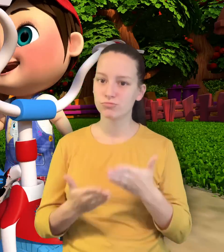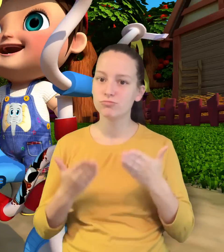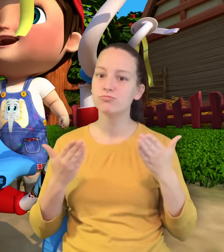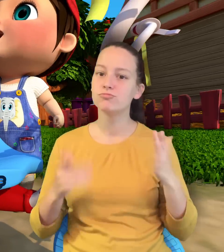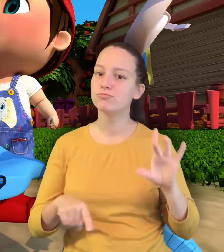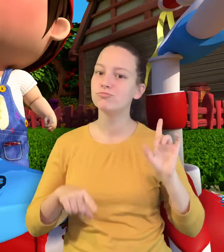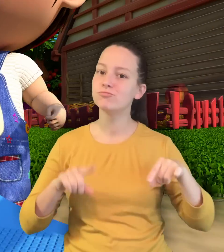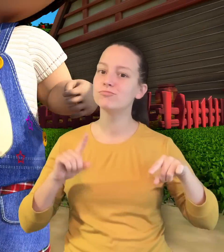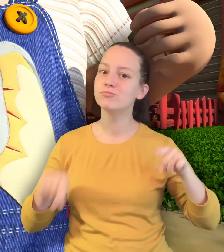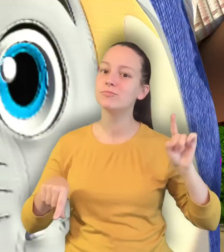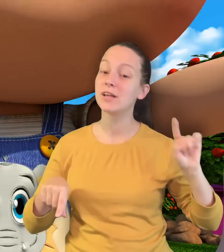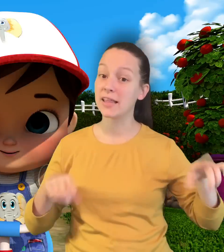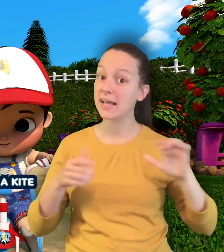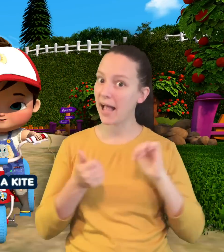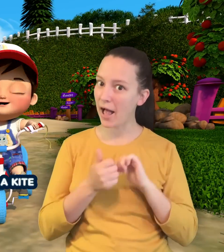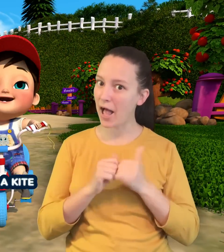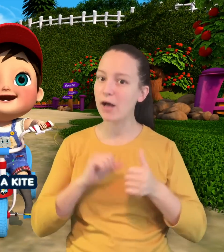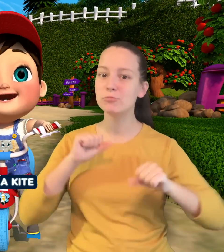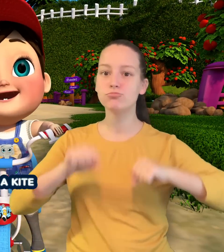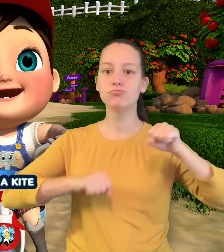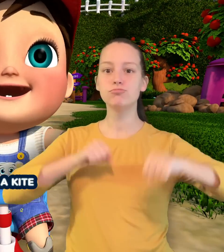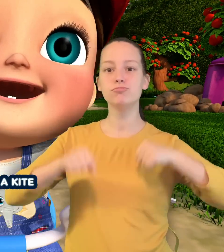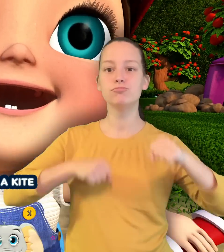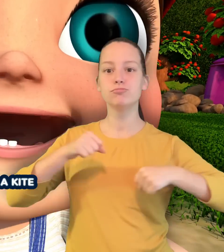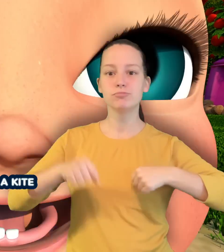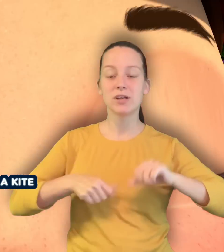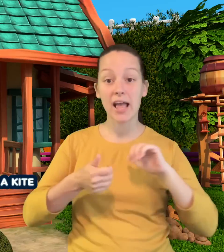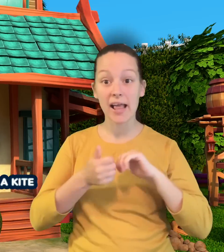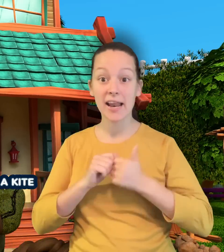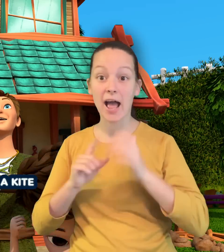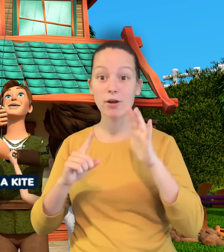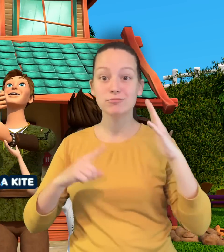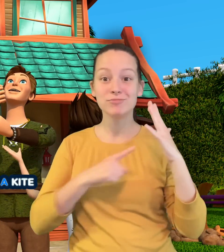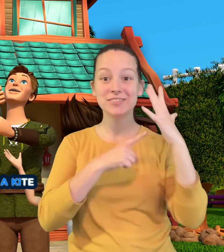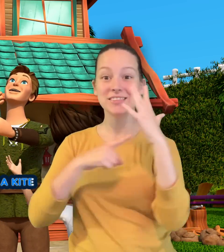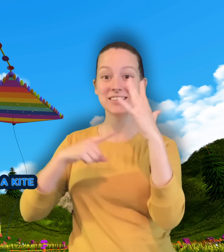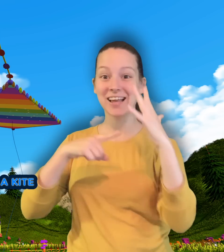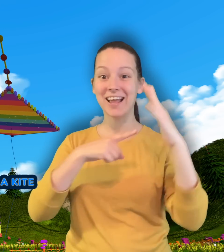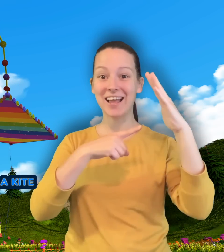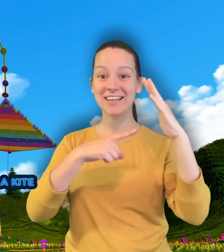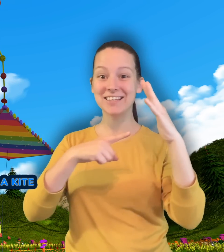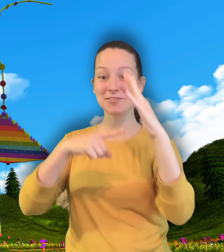us all sort of stuff, how to ride a bike